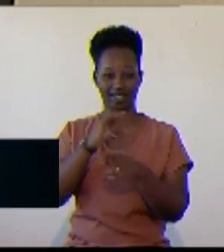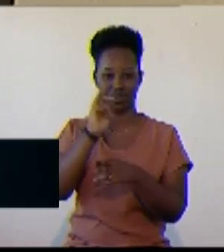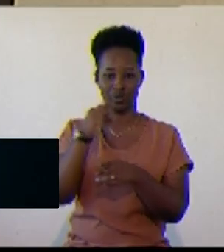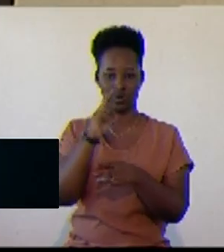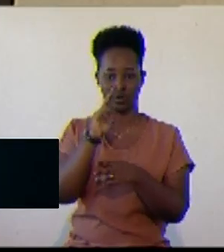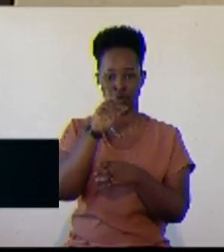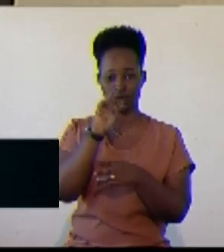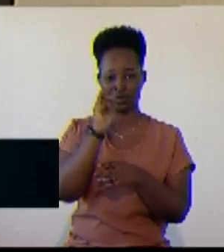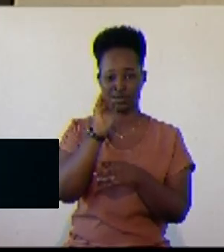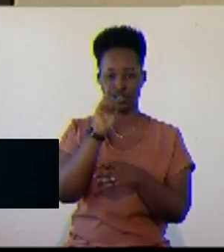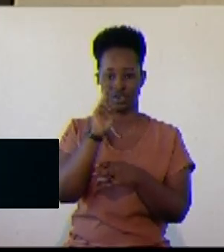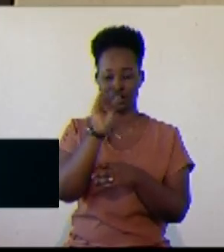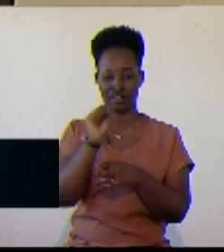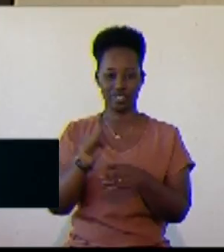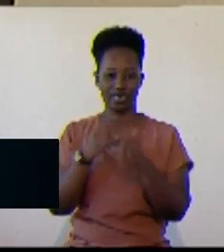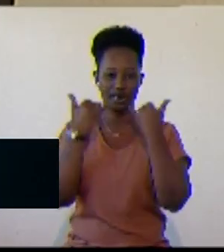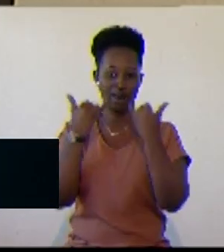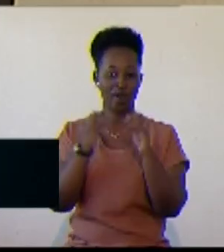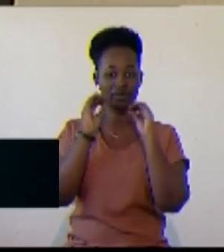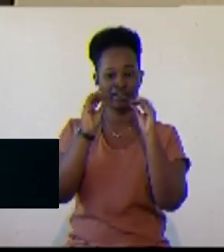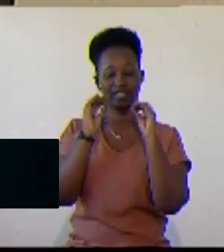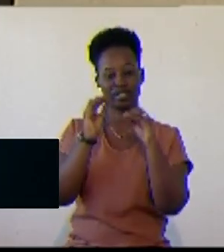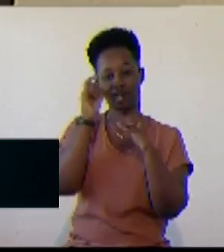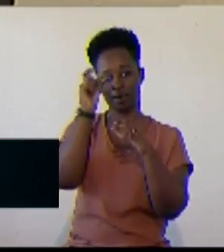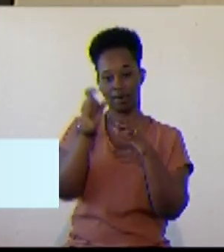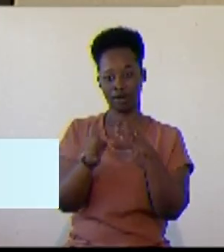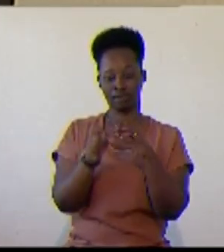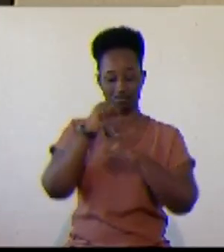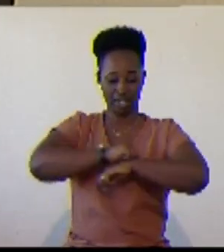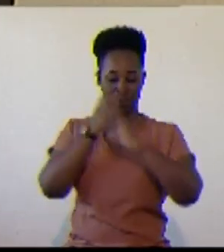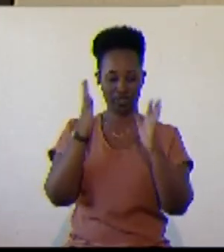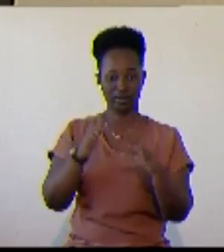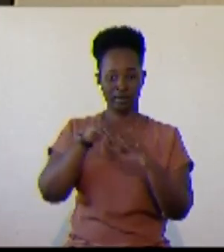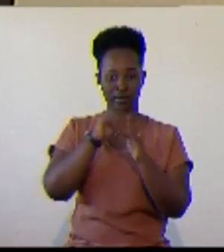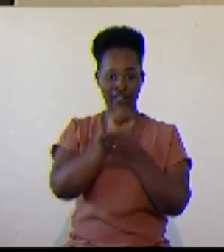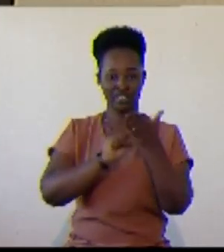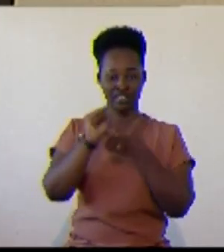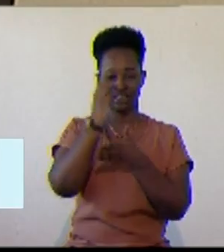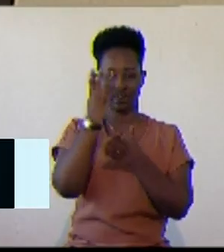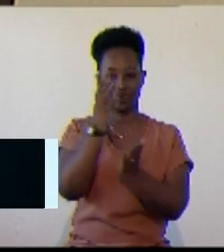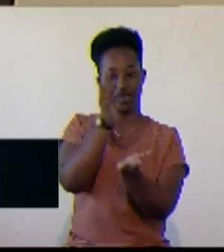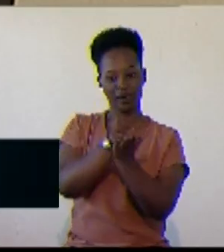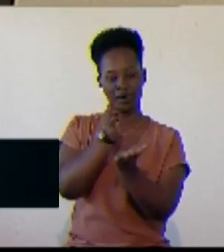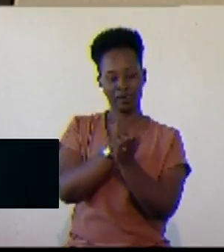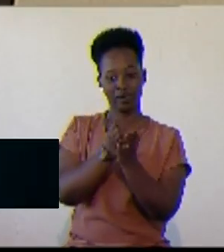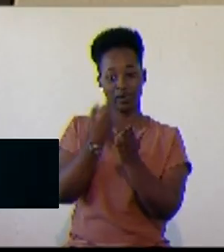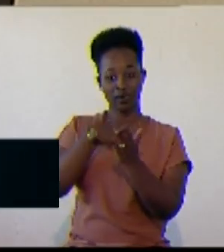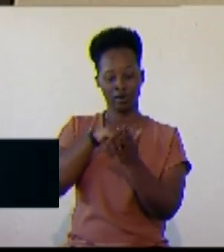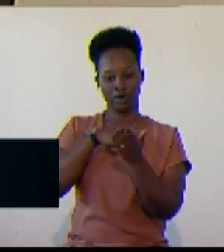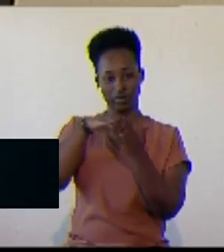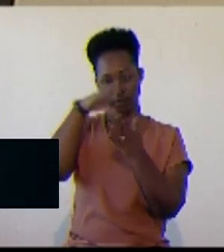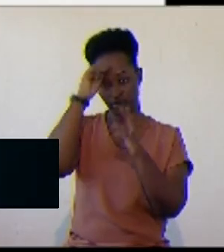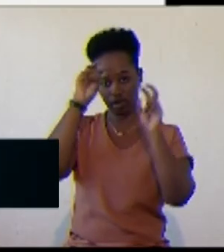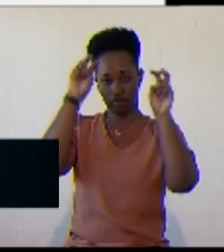going to learn with the senior 4 students, economics. And we are still on our unit 4,